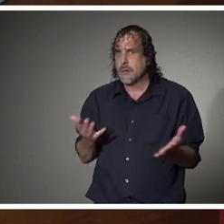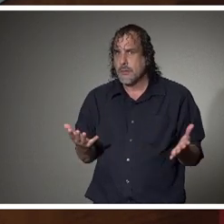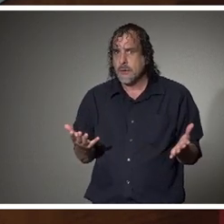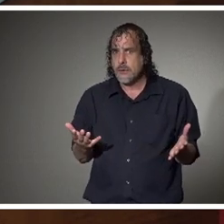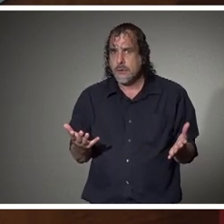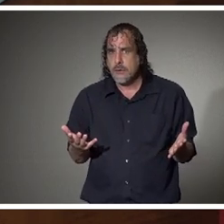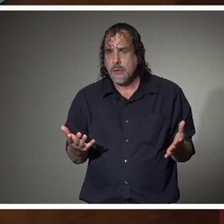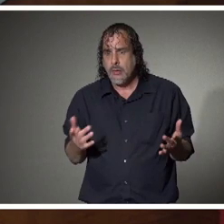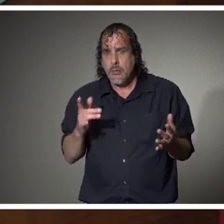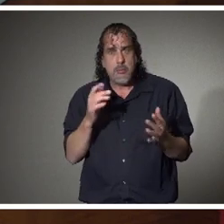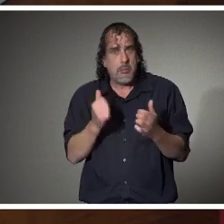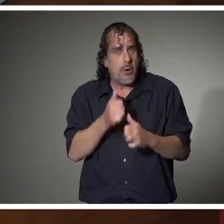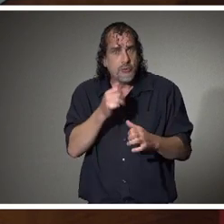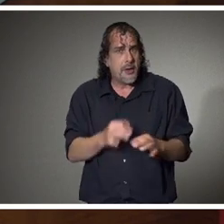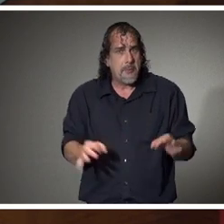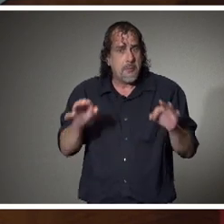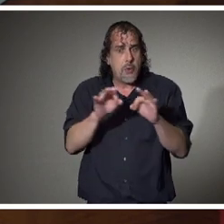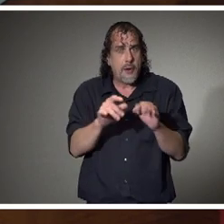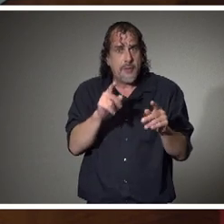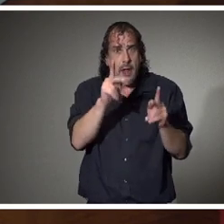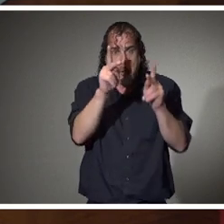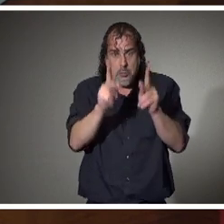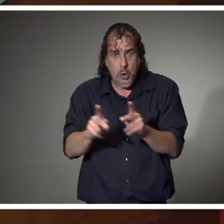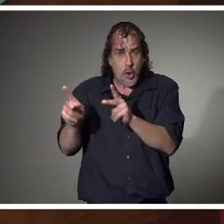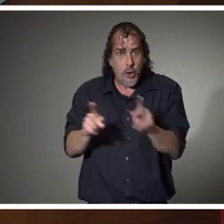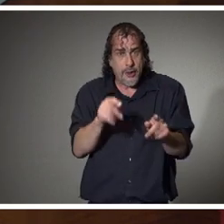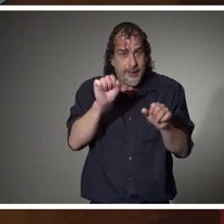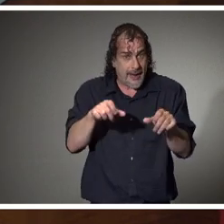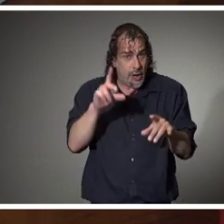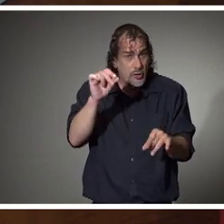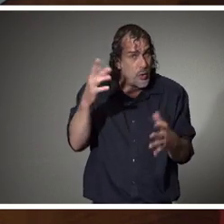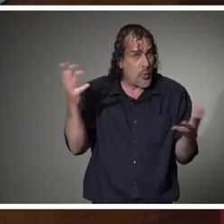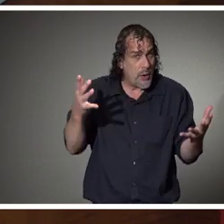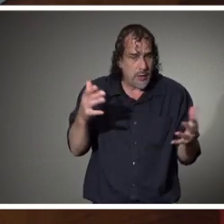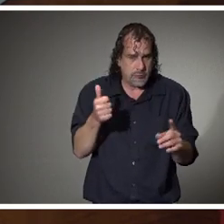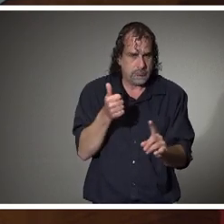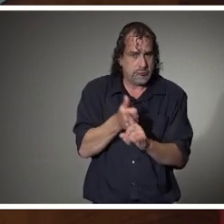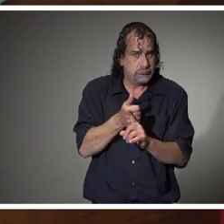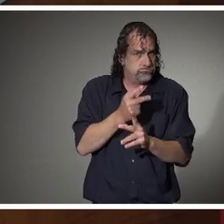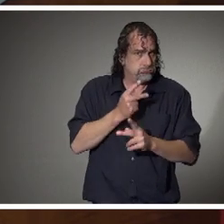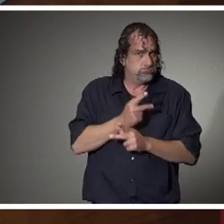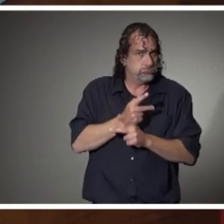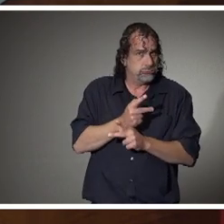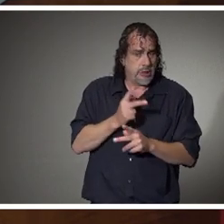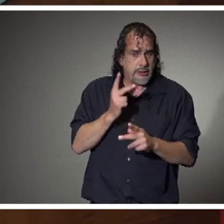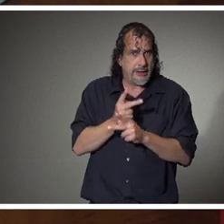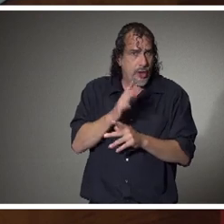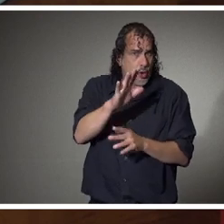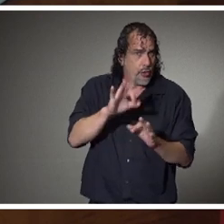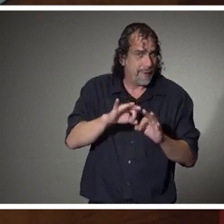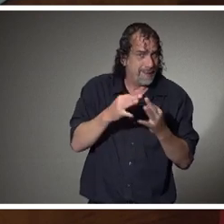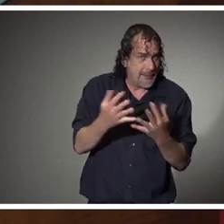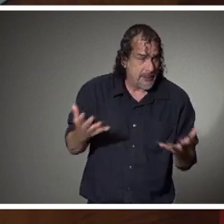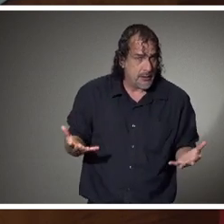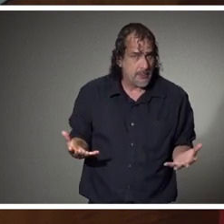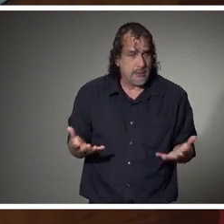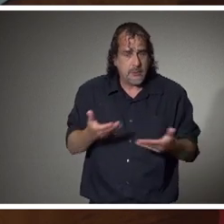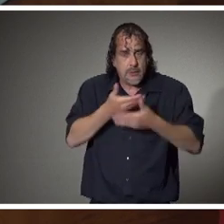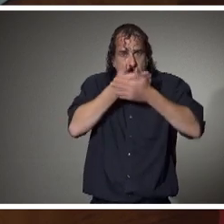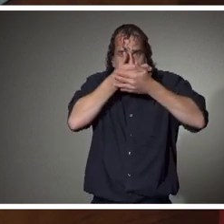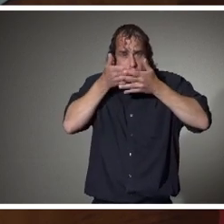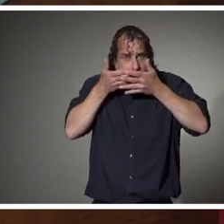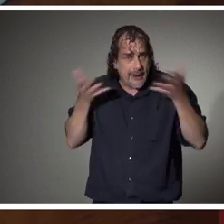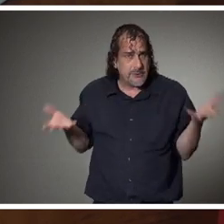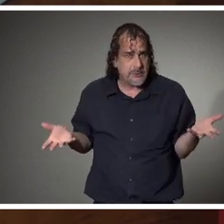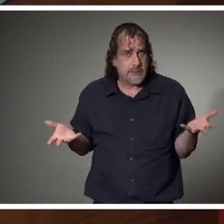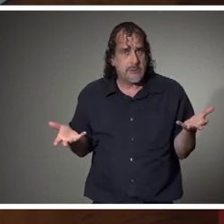thing that any individual in Mississippi can do is to take care of themselves and take care of their family members. Wear a mask when you go